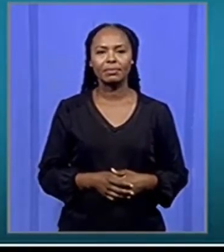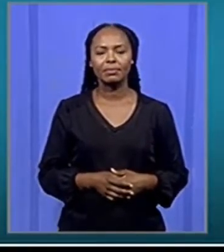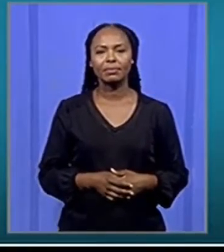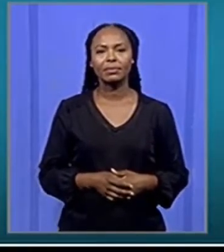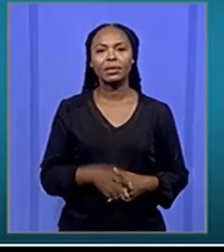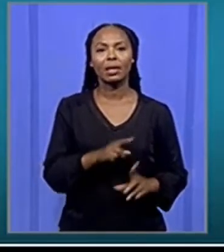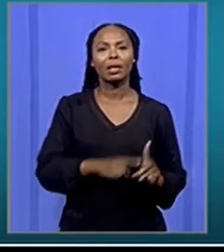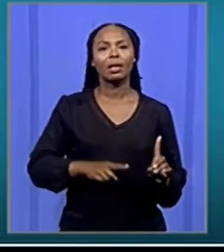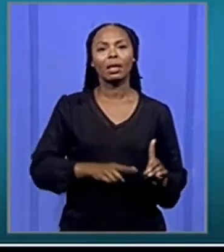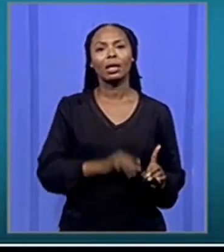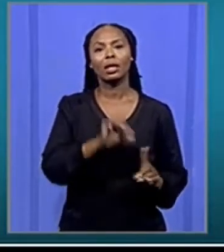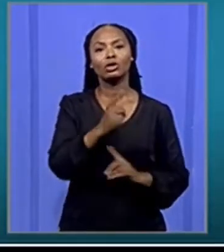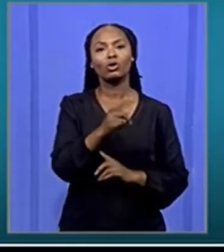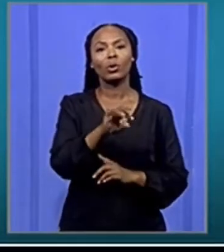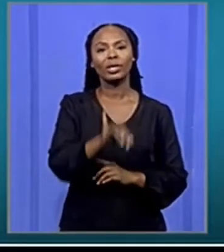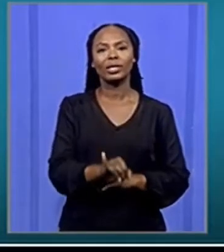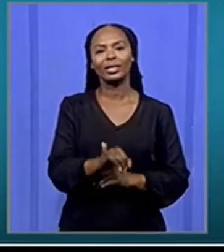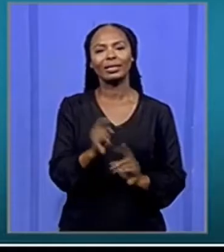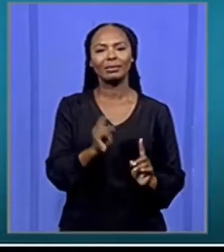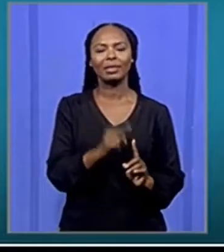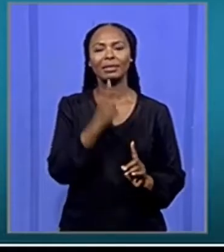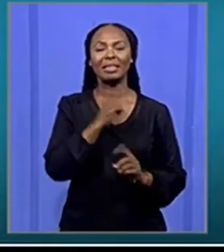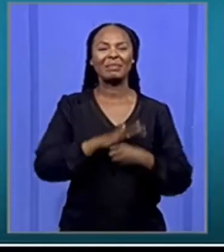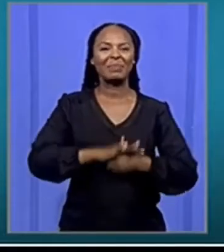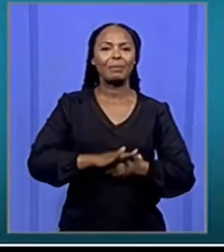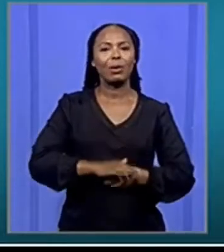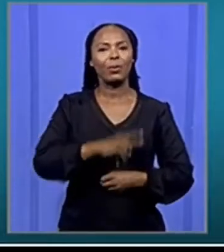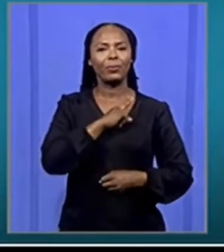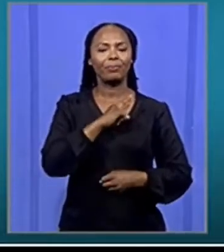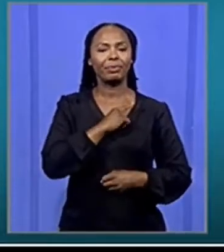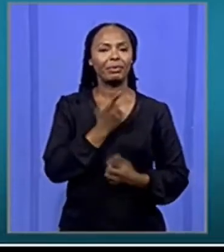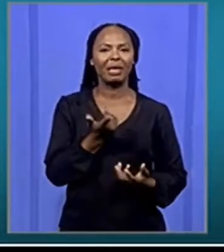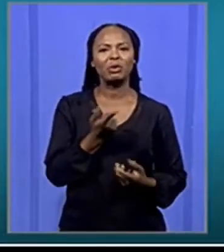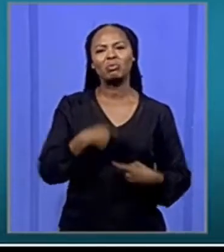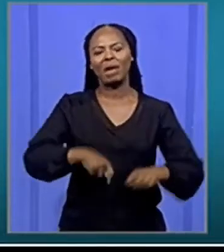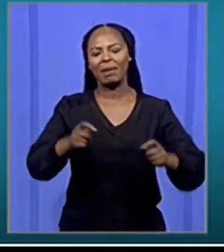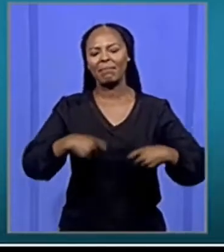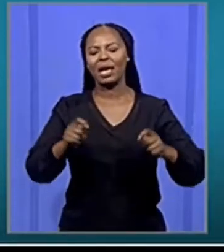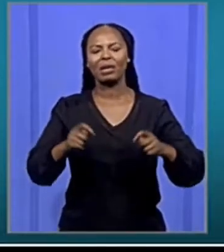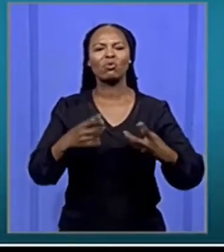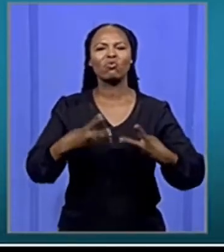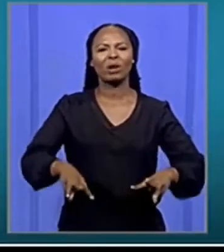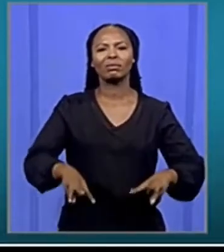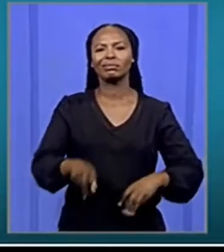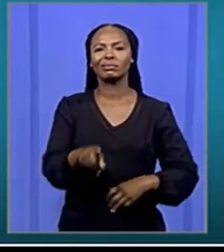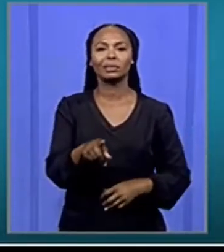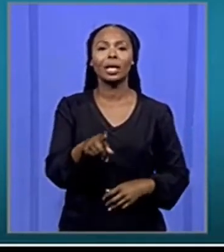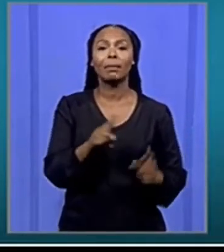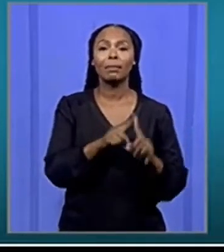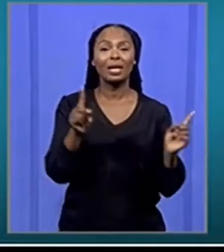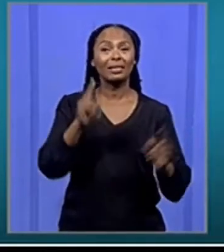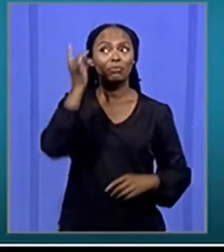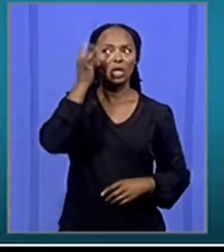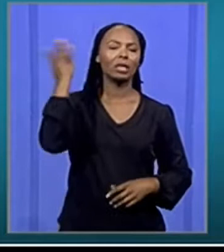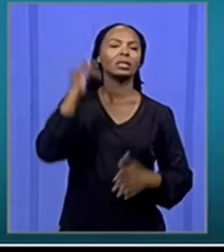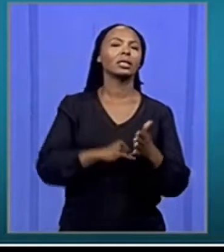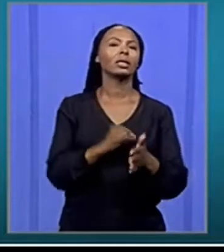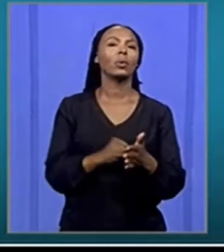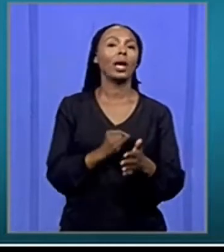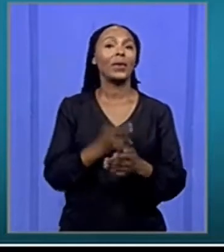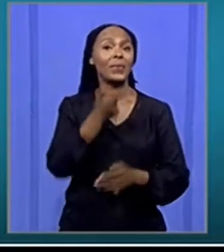Shoki Magapa yena ore ke kgatelelo ya go šomiša tšhelete bošaedi re lebala gore Janawari e ya